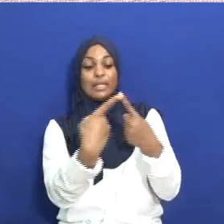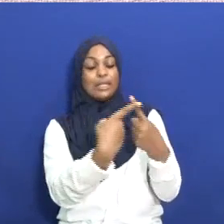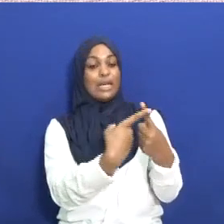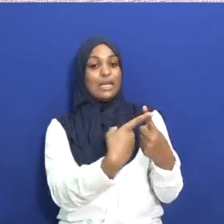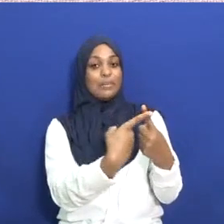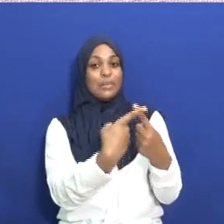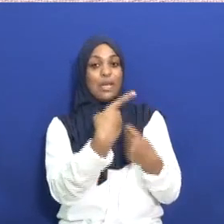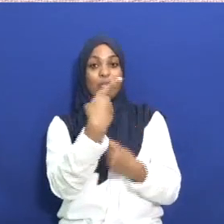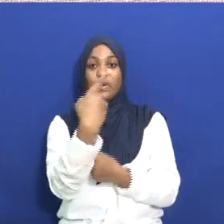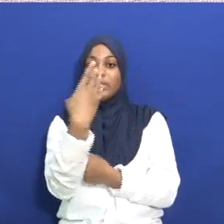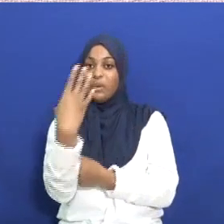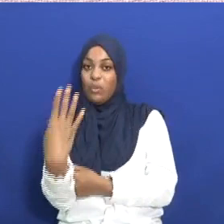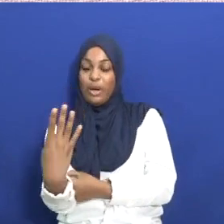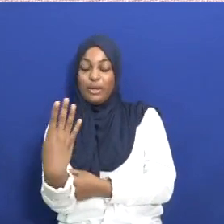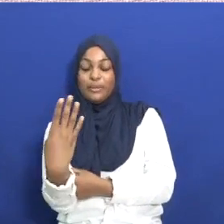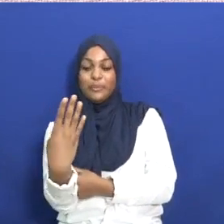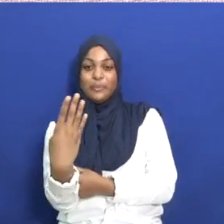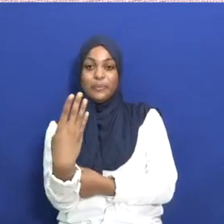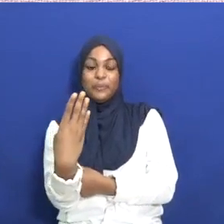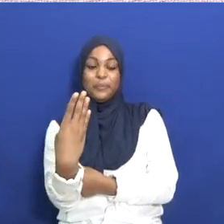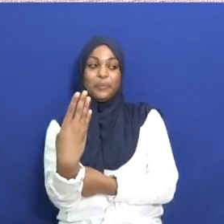8 times 8